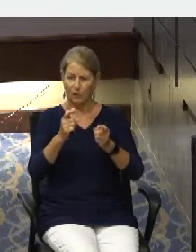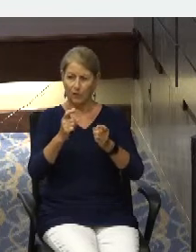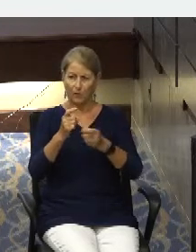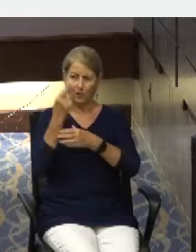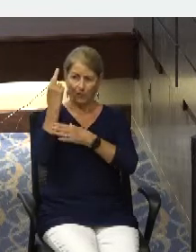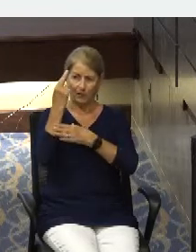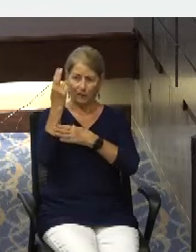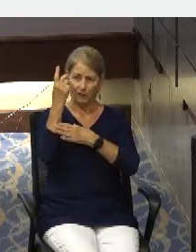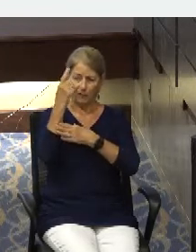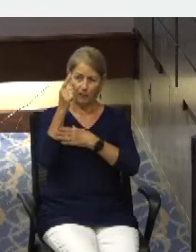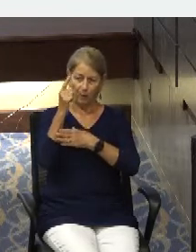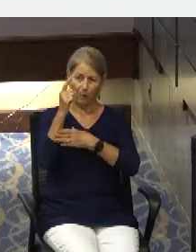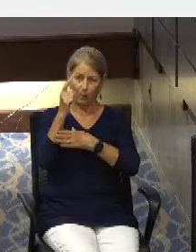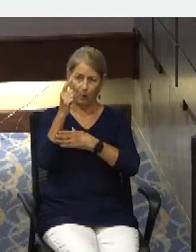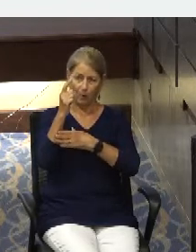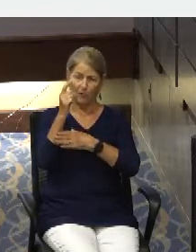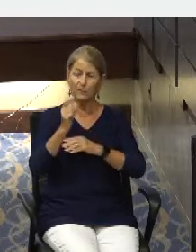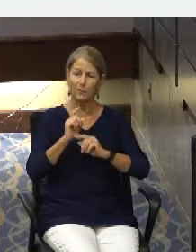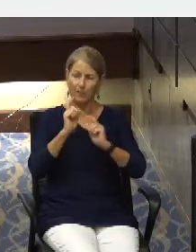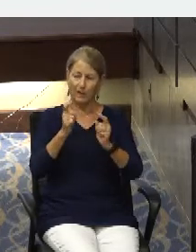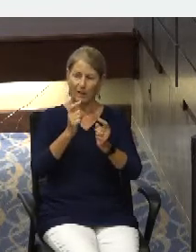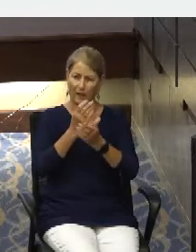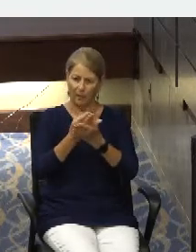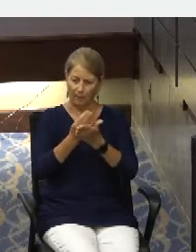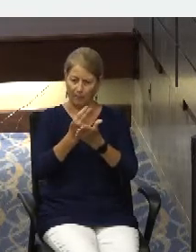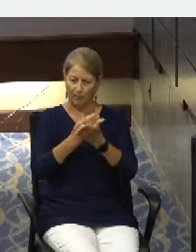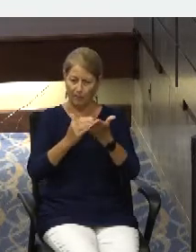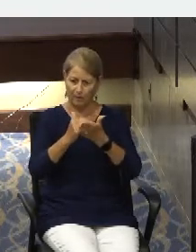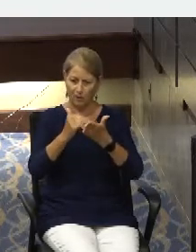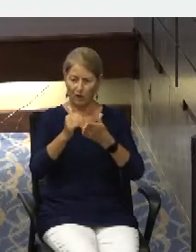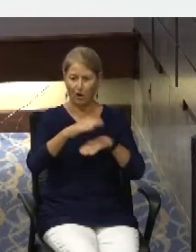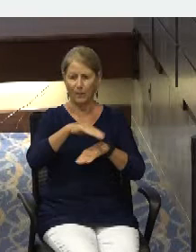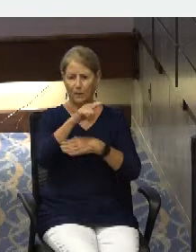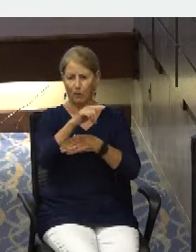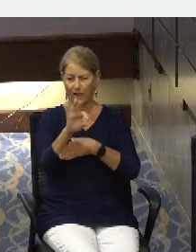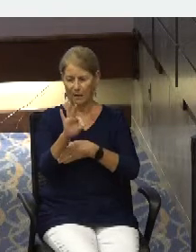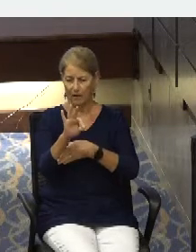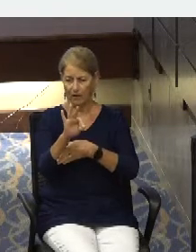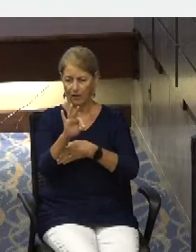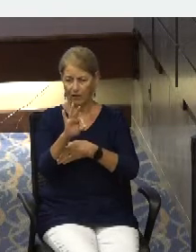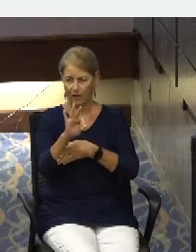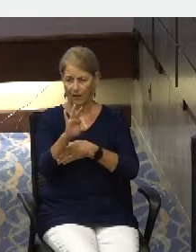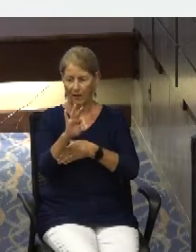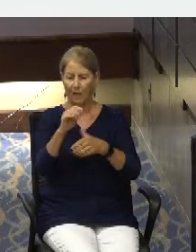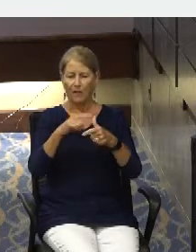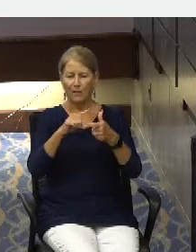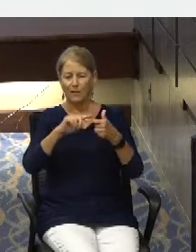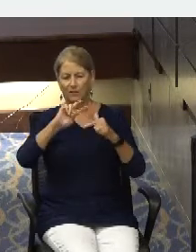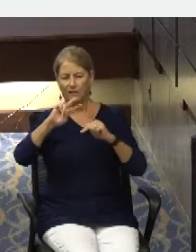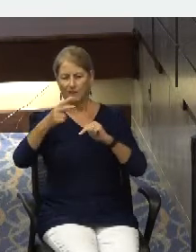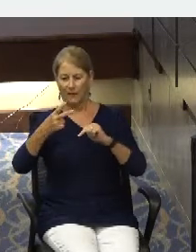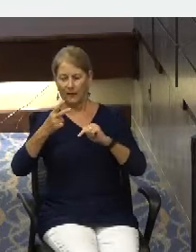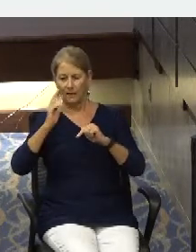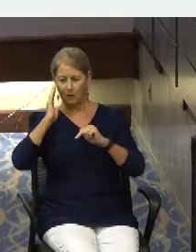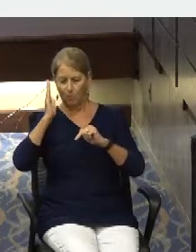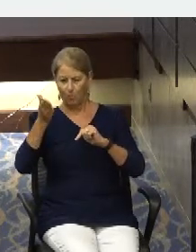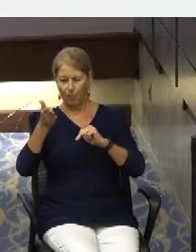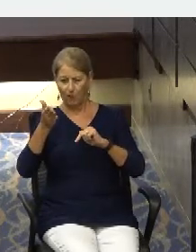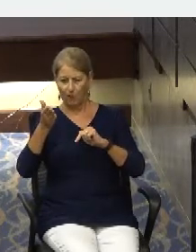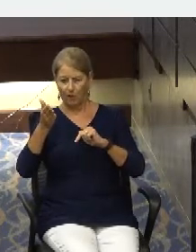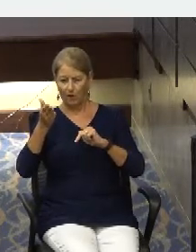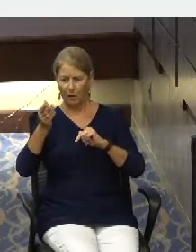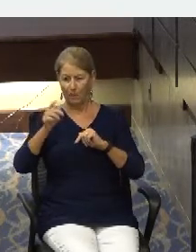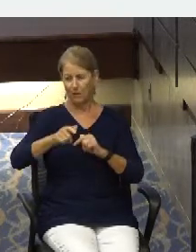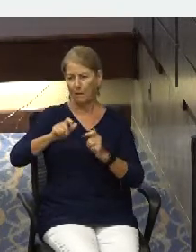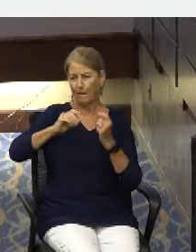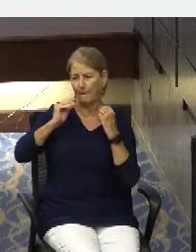submitted budget that we'll submit on the 29th. And then on the 2nd, we will turn everything over to